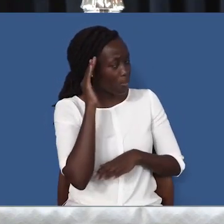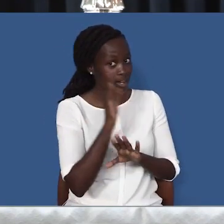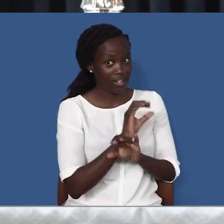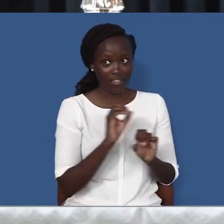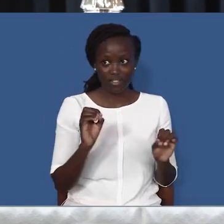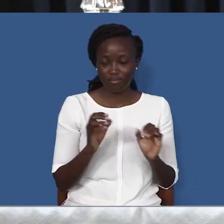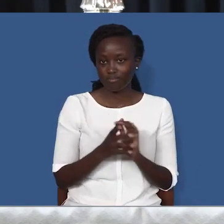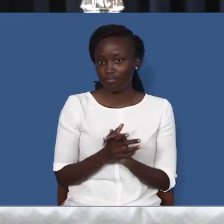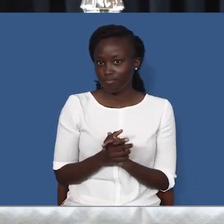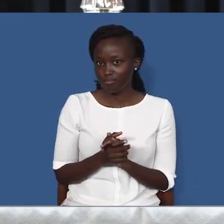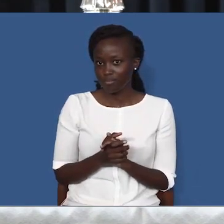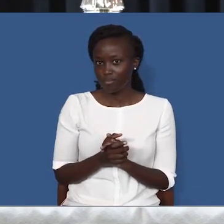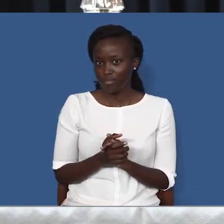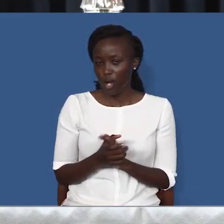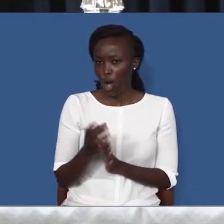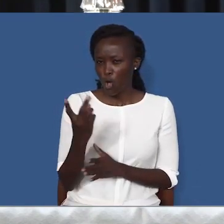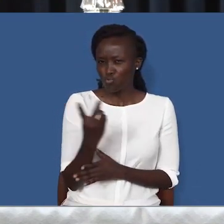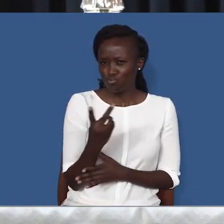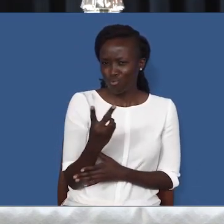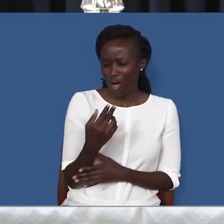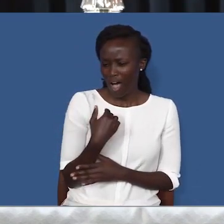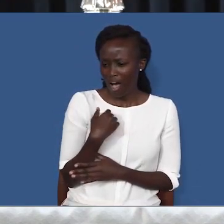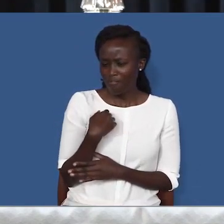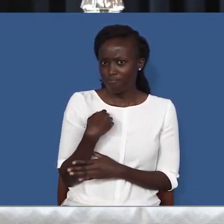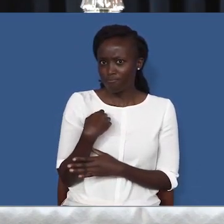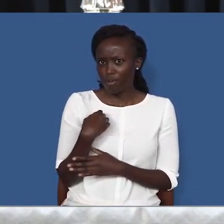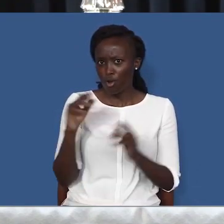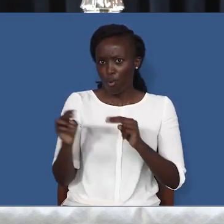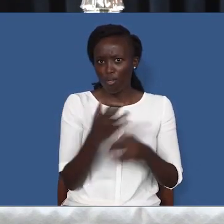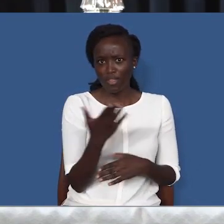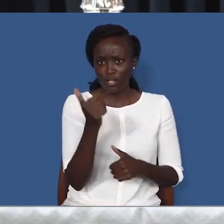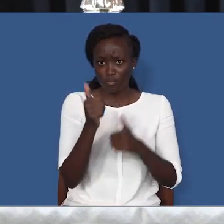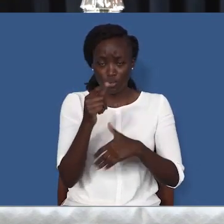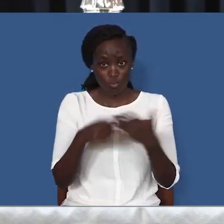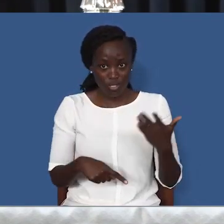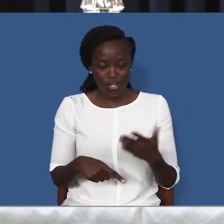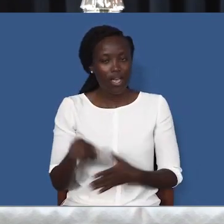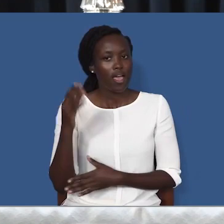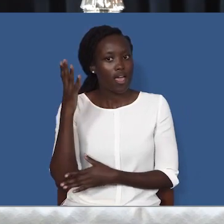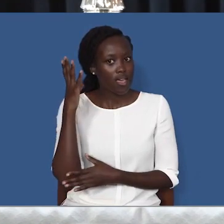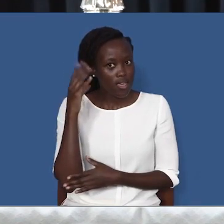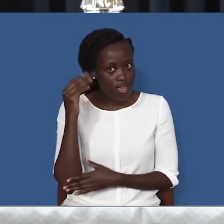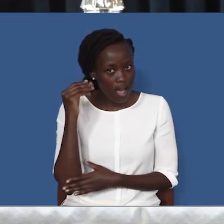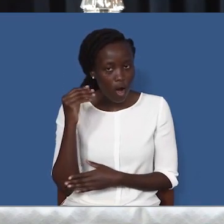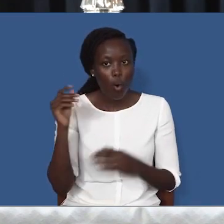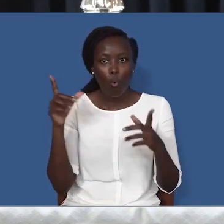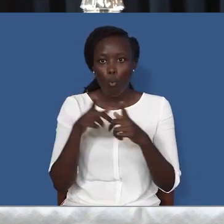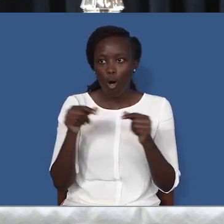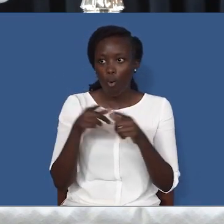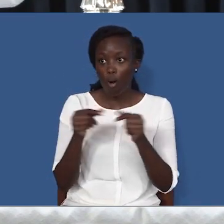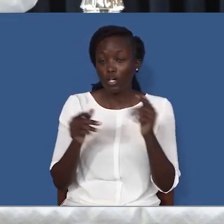Notice the common denominator between the two. Both of them hear the word of God.